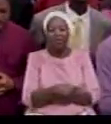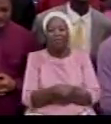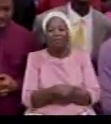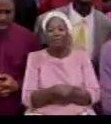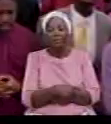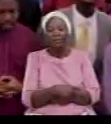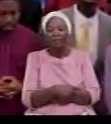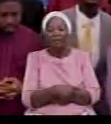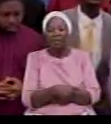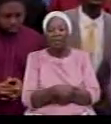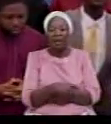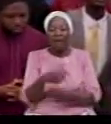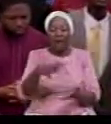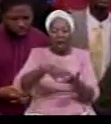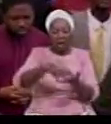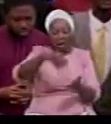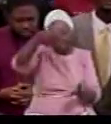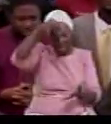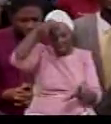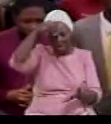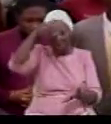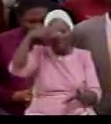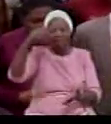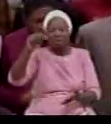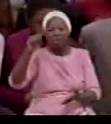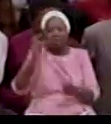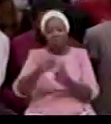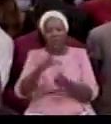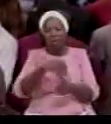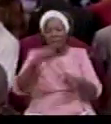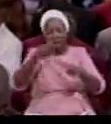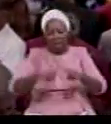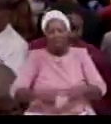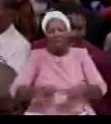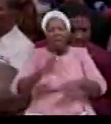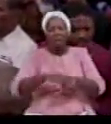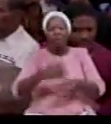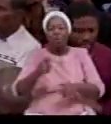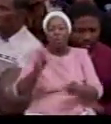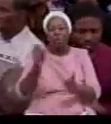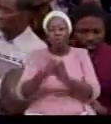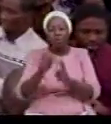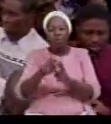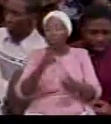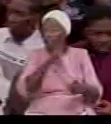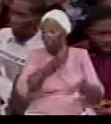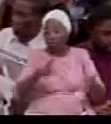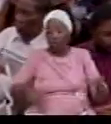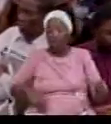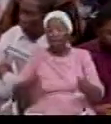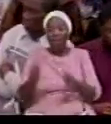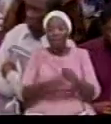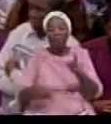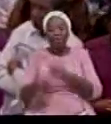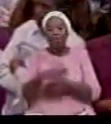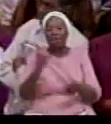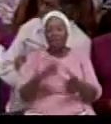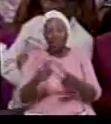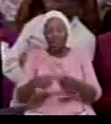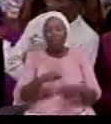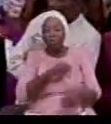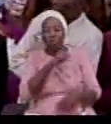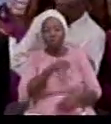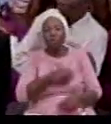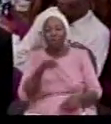learning the word, leaning on the Lord every day. Then he qualifies you for